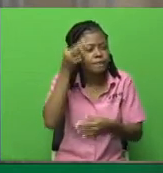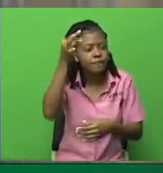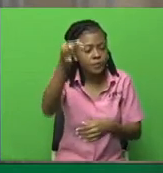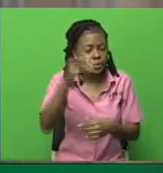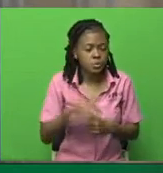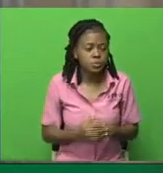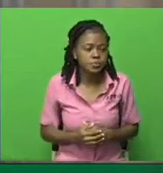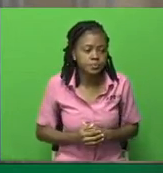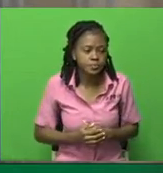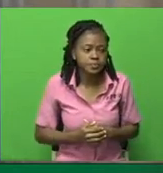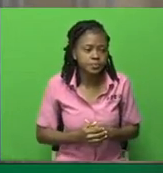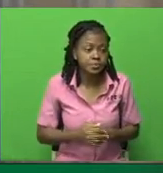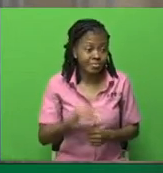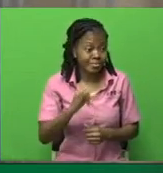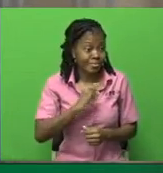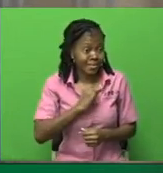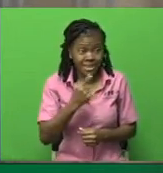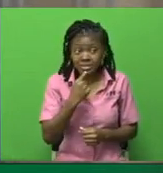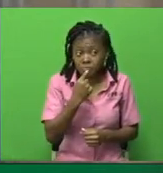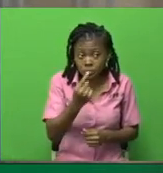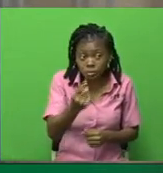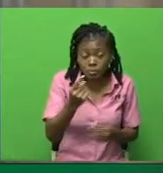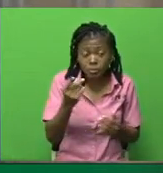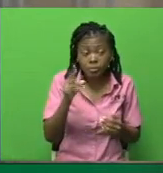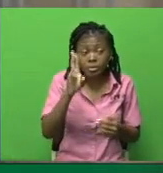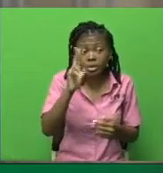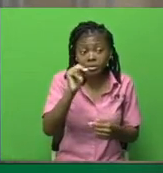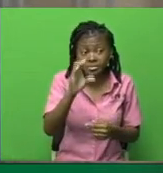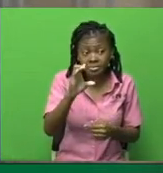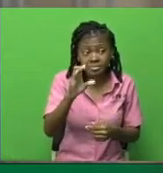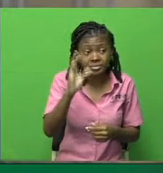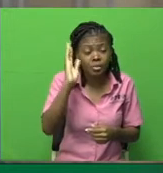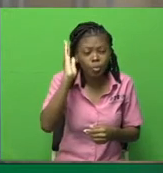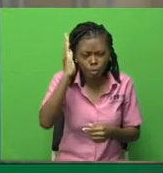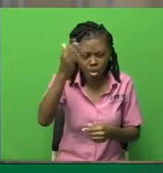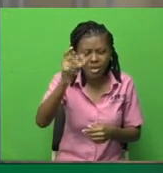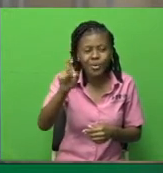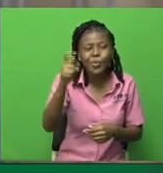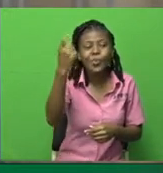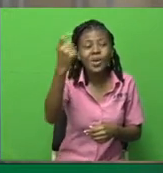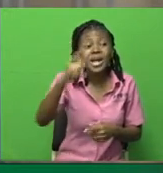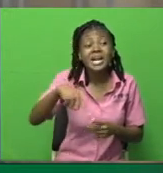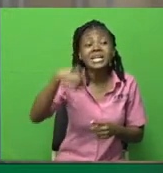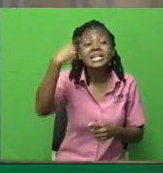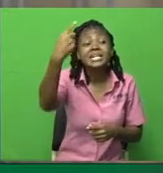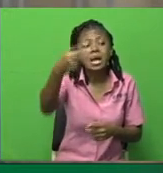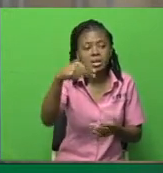I say without doubt the UNC will indeed form the next government